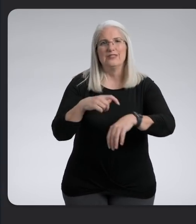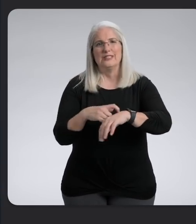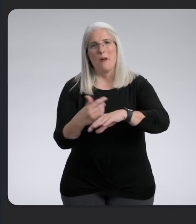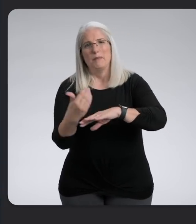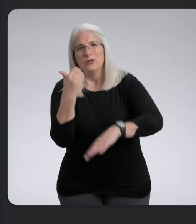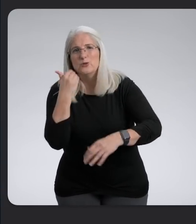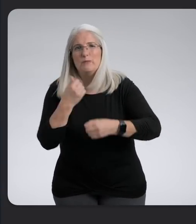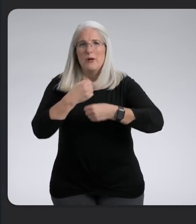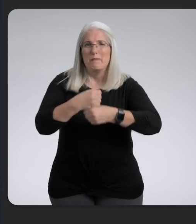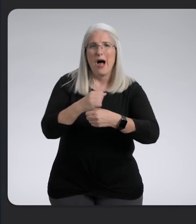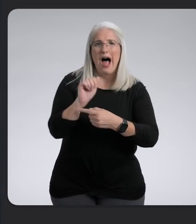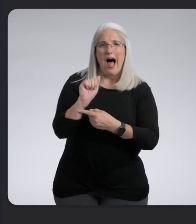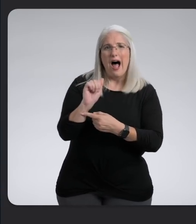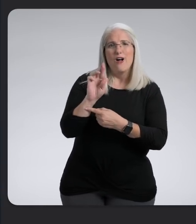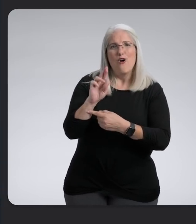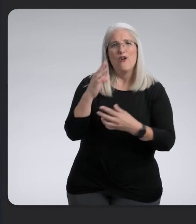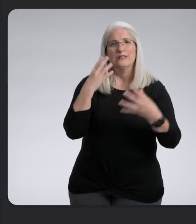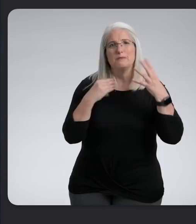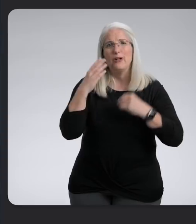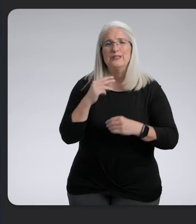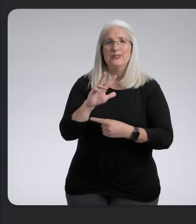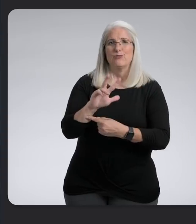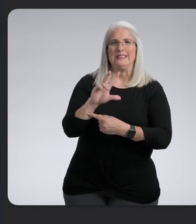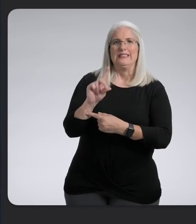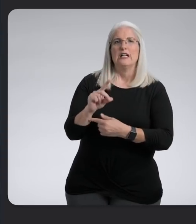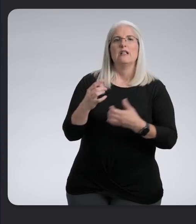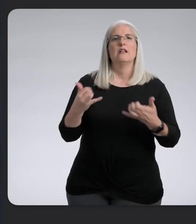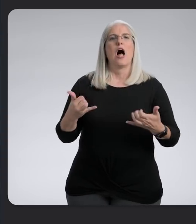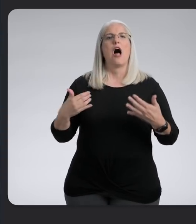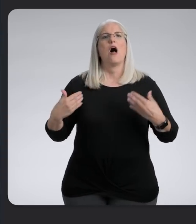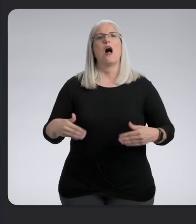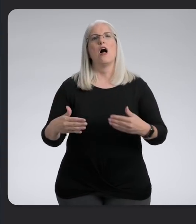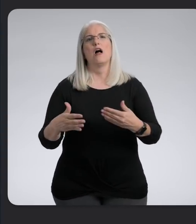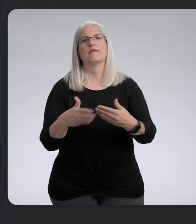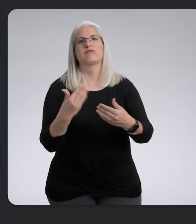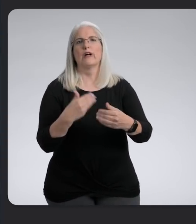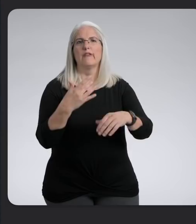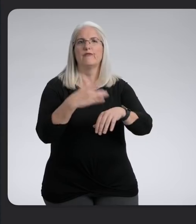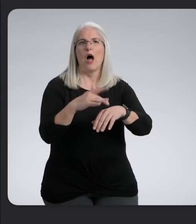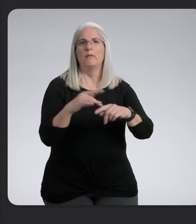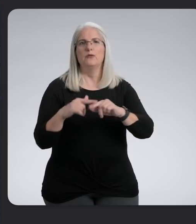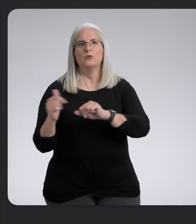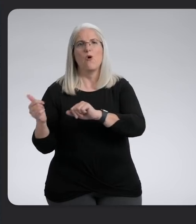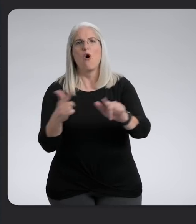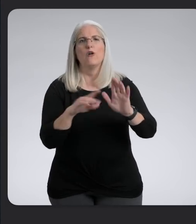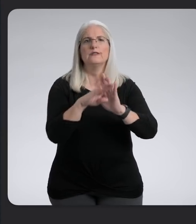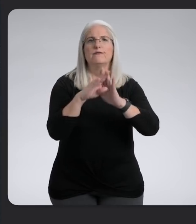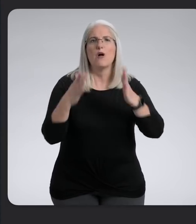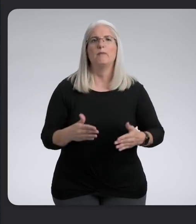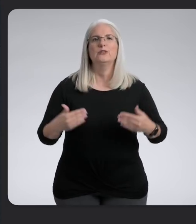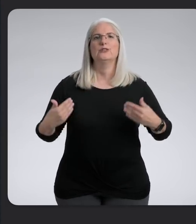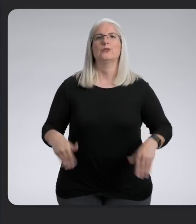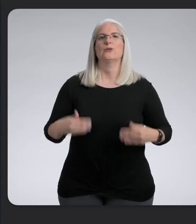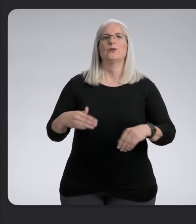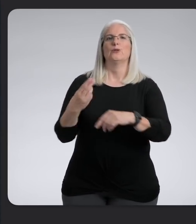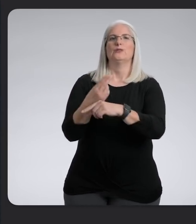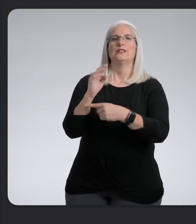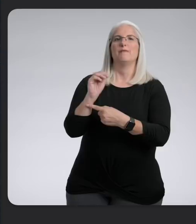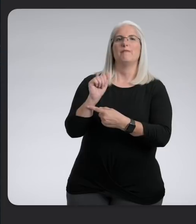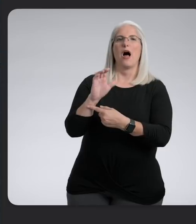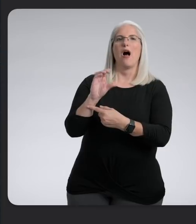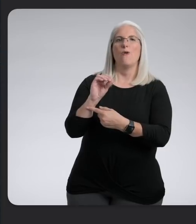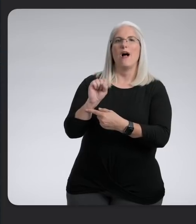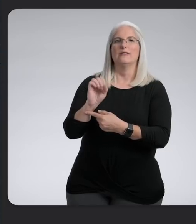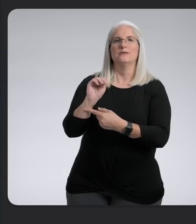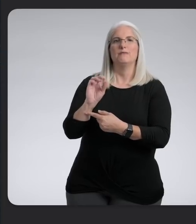experiences in 3D scenes is now available to all developers in macOS Monterey. Object Capture and all of the APIs we've